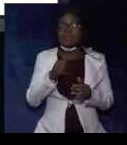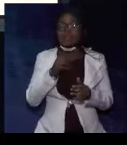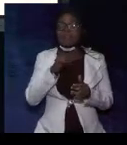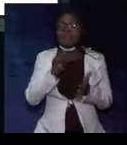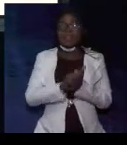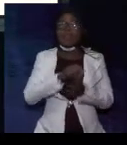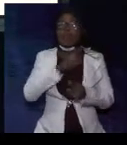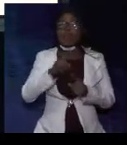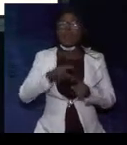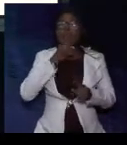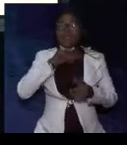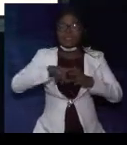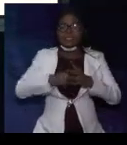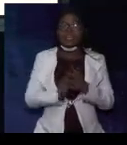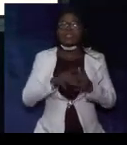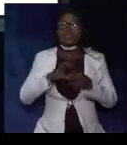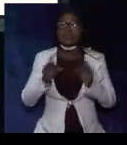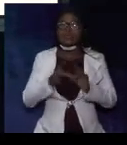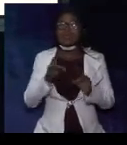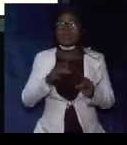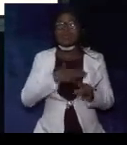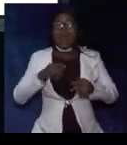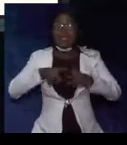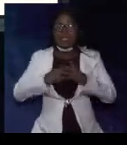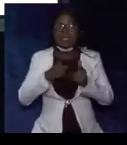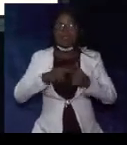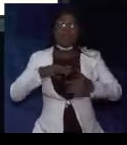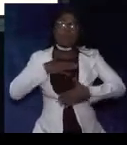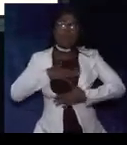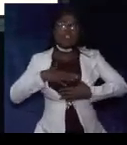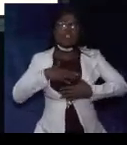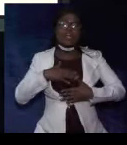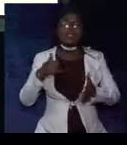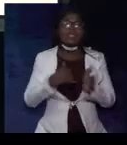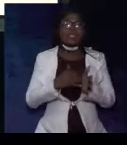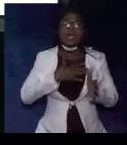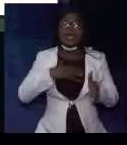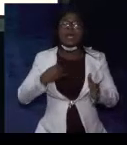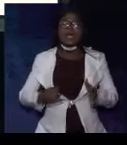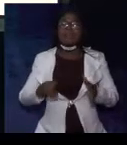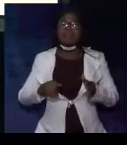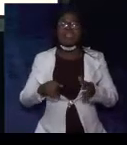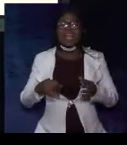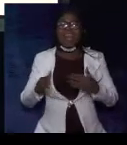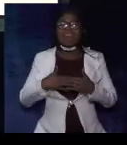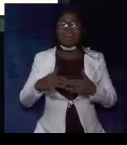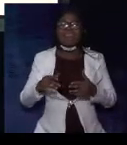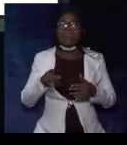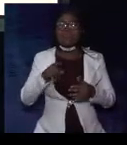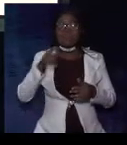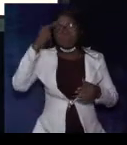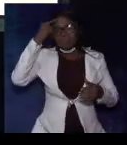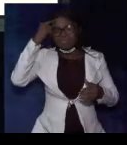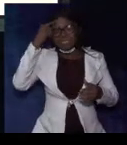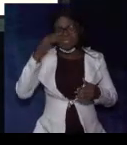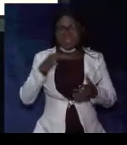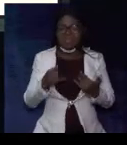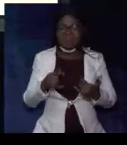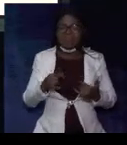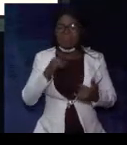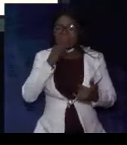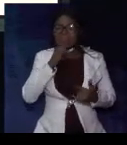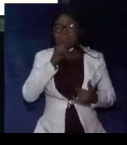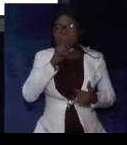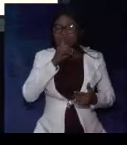start the story and everybody has started enjoying it, and then at a particular point in time you get to a place and you start thinking, it seems